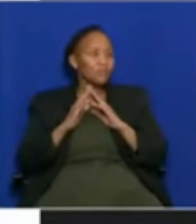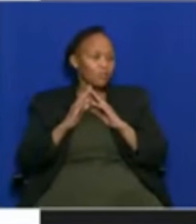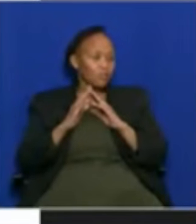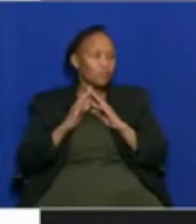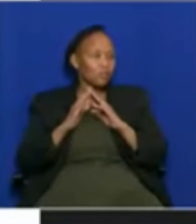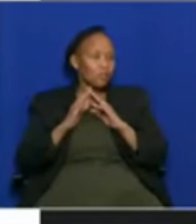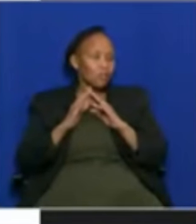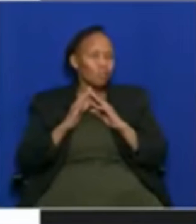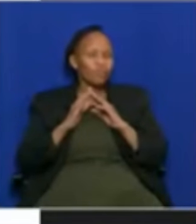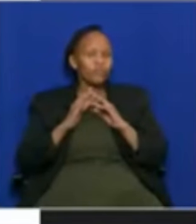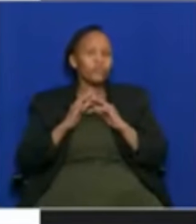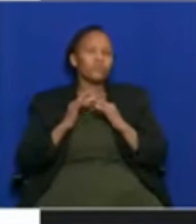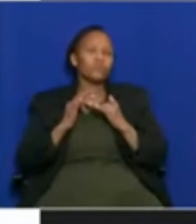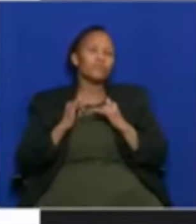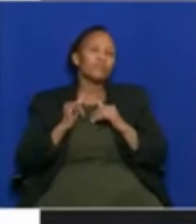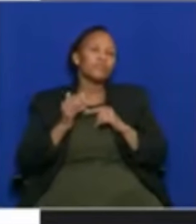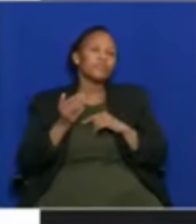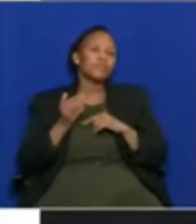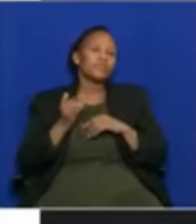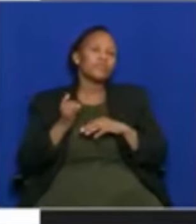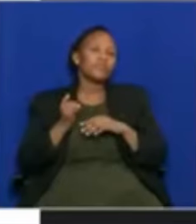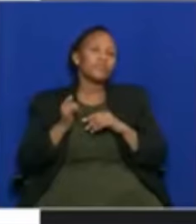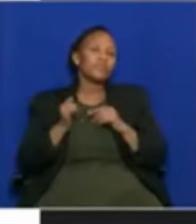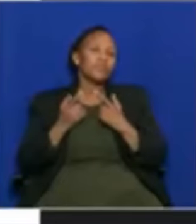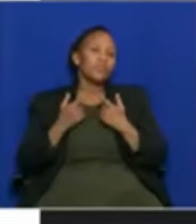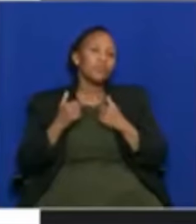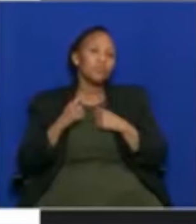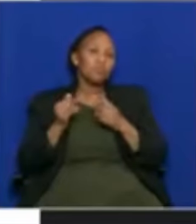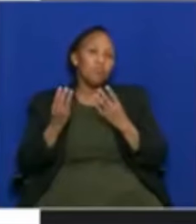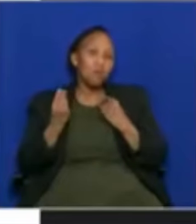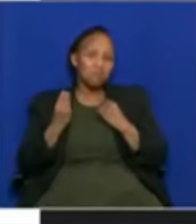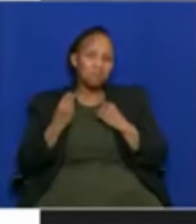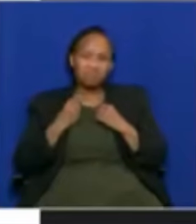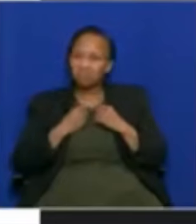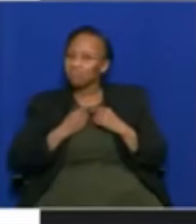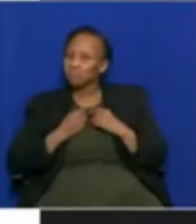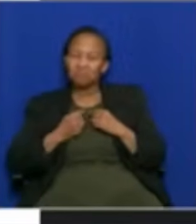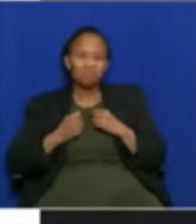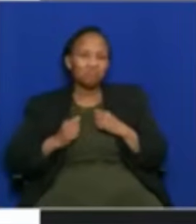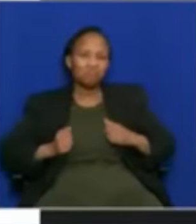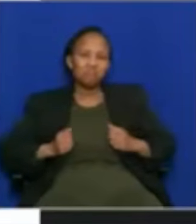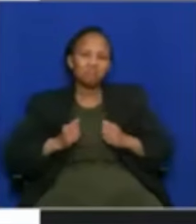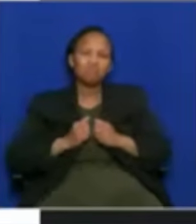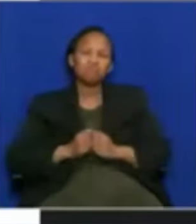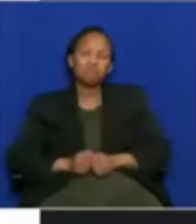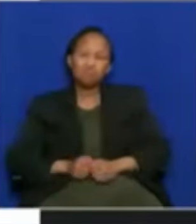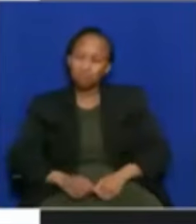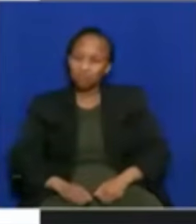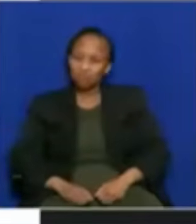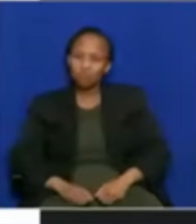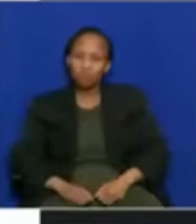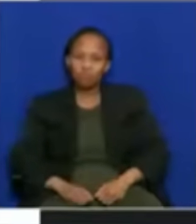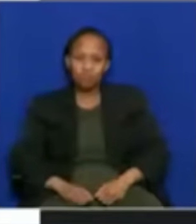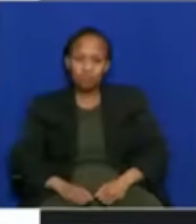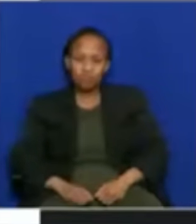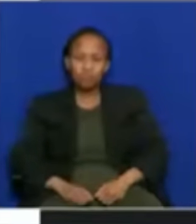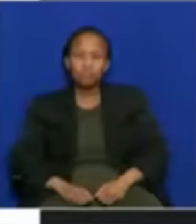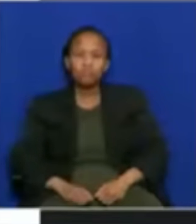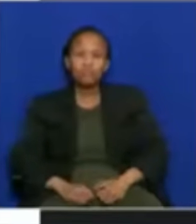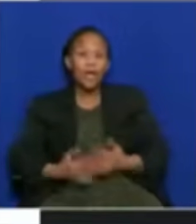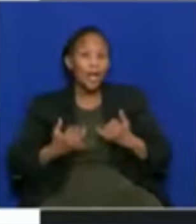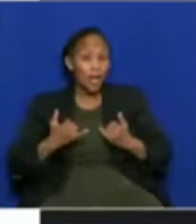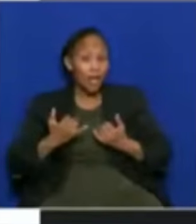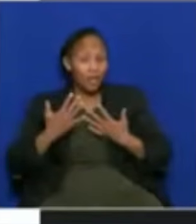ones, we did not get it. They didn't put it in the fund. Now that you've seen them. Now that I've seen them, when you look at